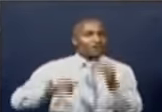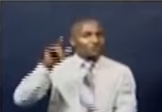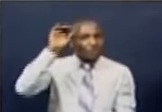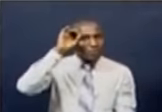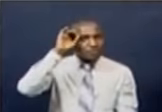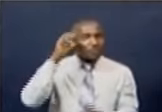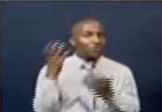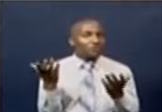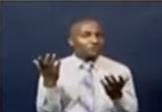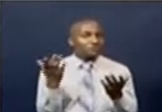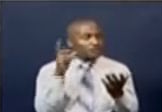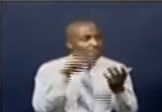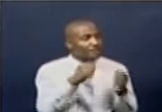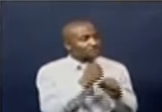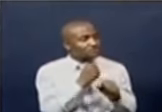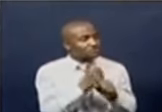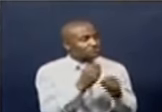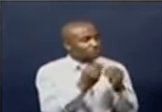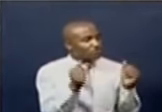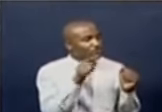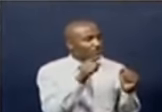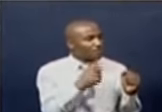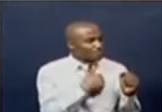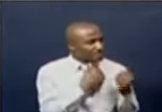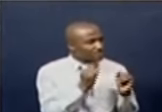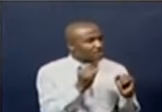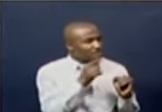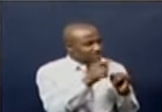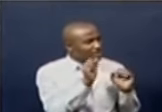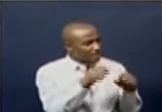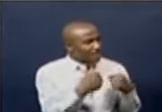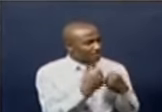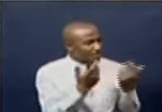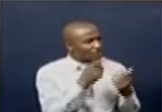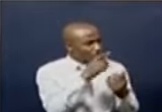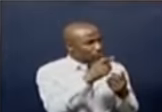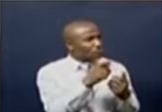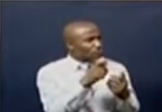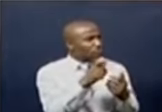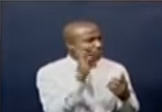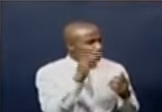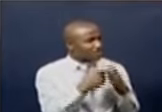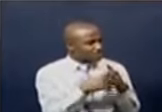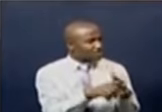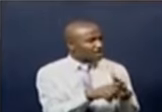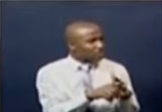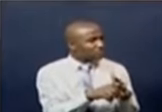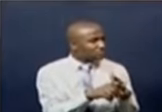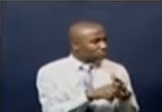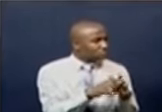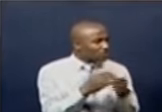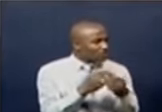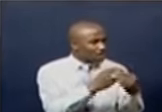said this is how we should go about it. I'm still trying to get how drastic that can be. Are you going to pioneer that, for example? Are you ready to do such a